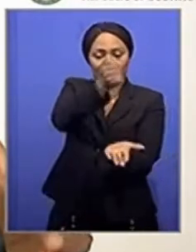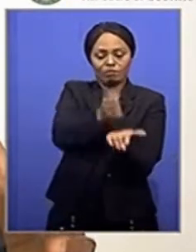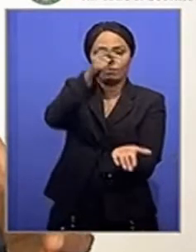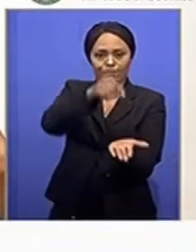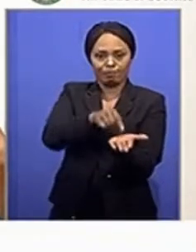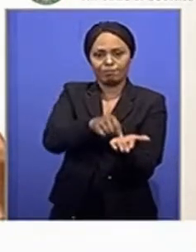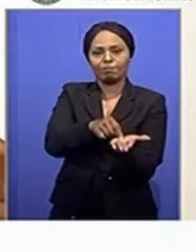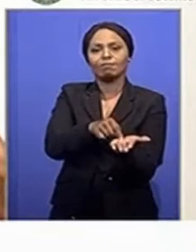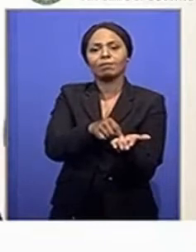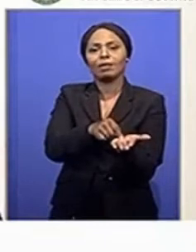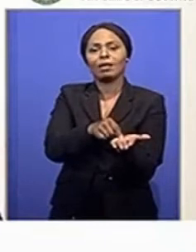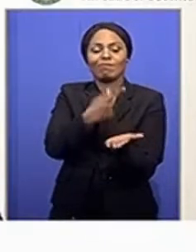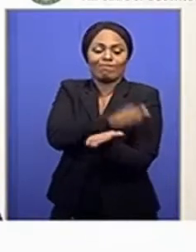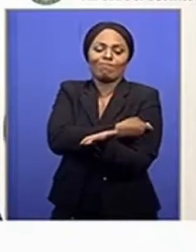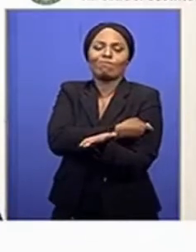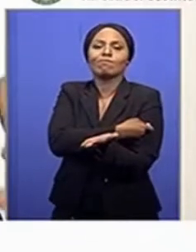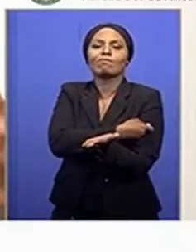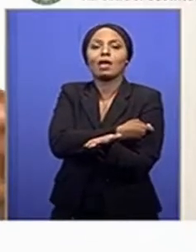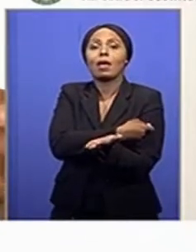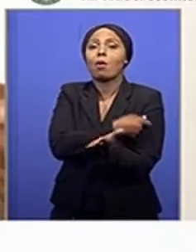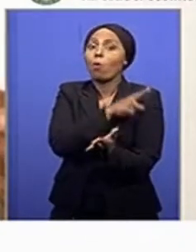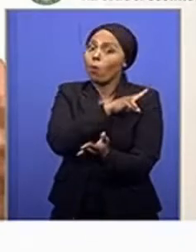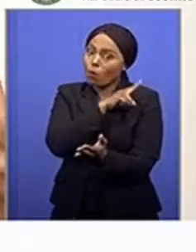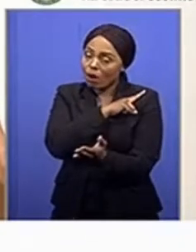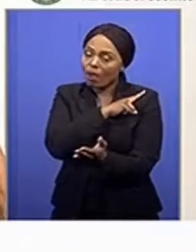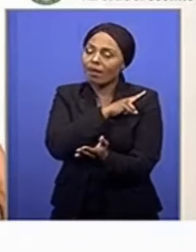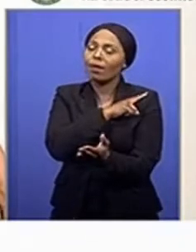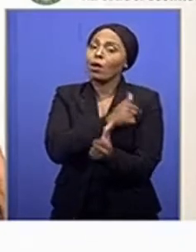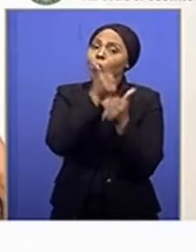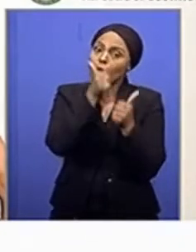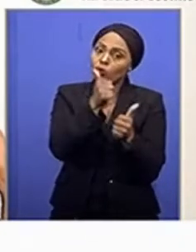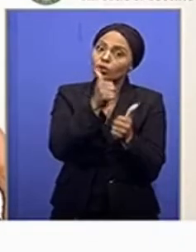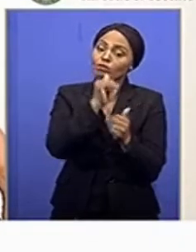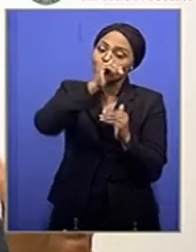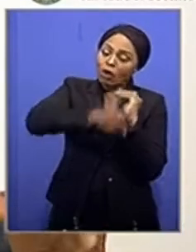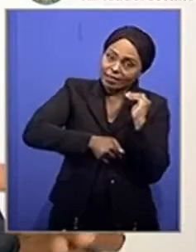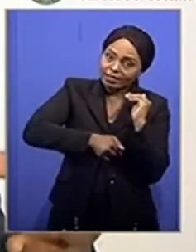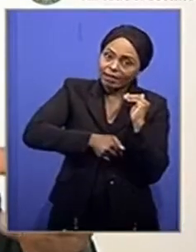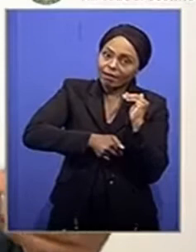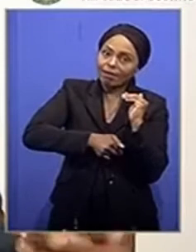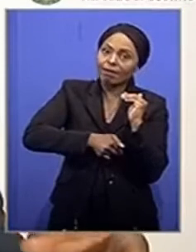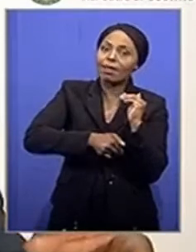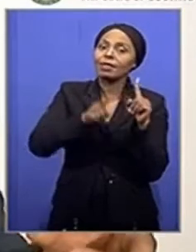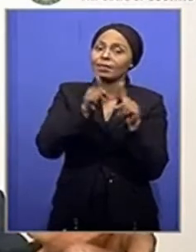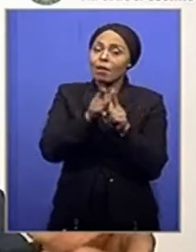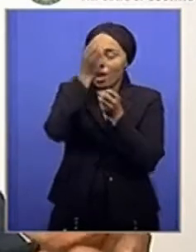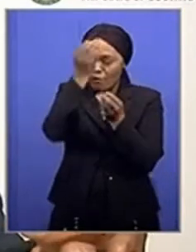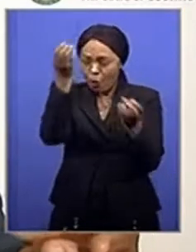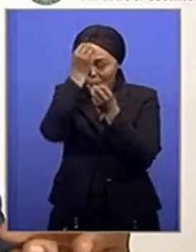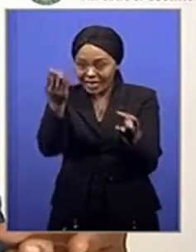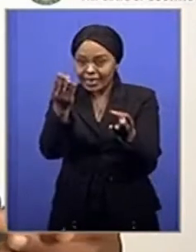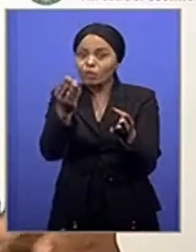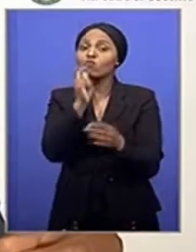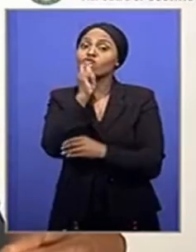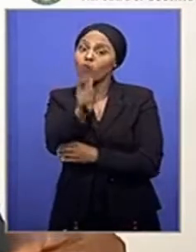sure that it has good protection and that it is reliable information derived from